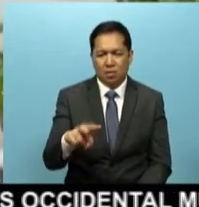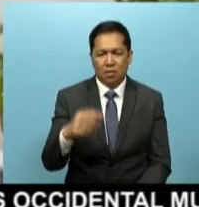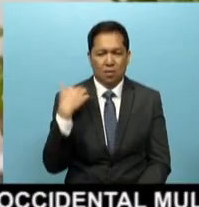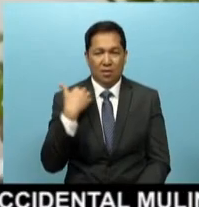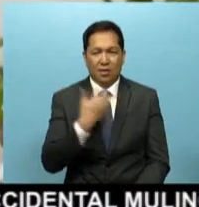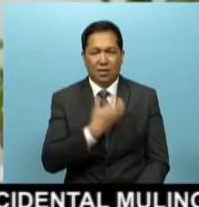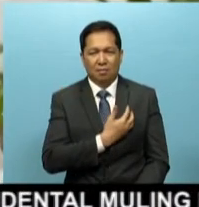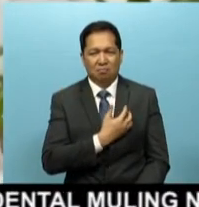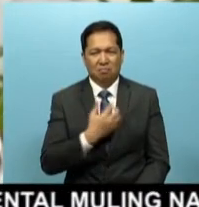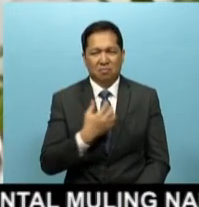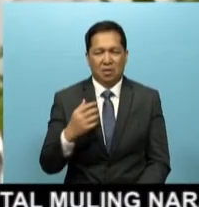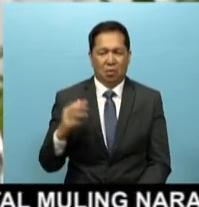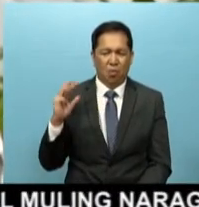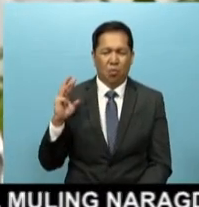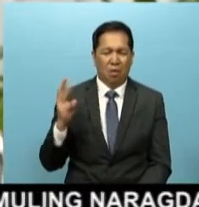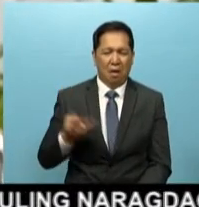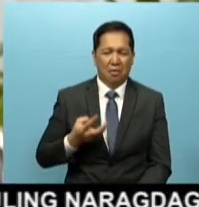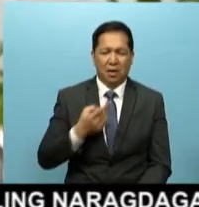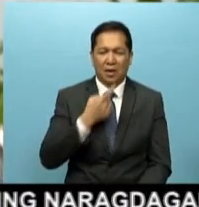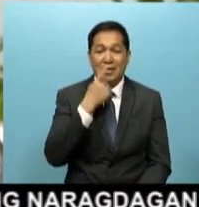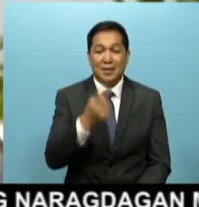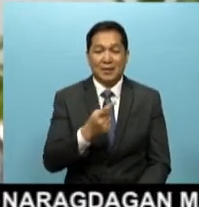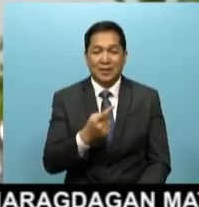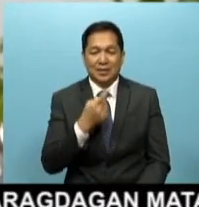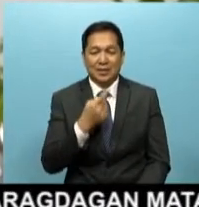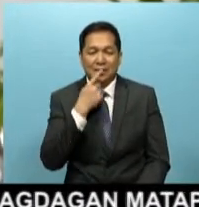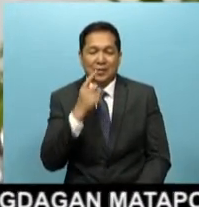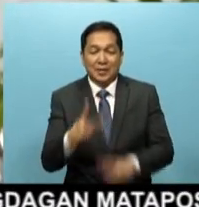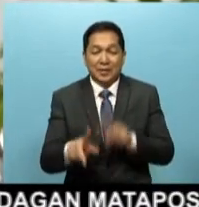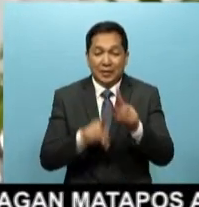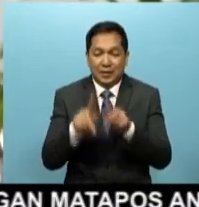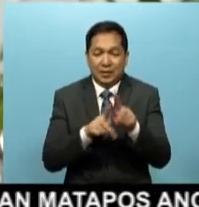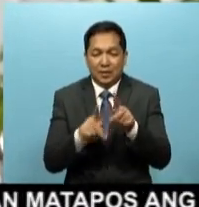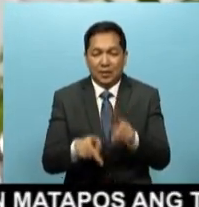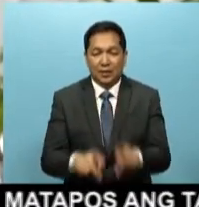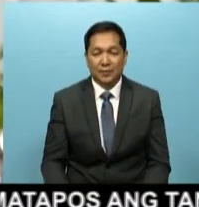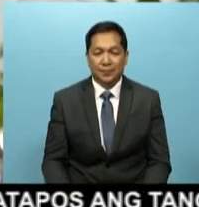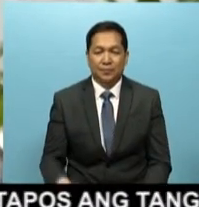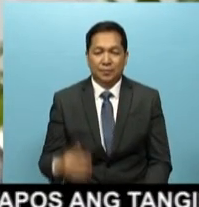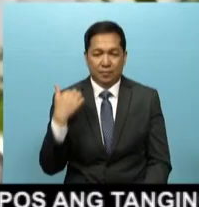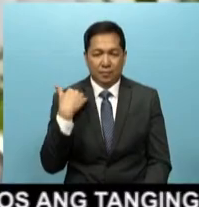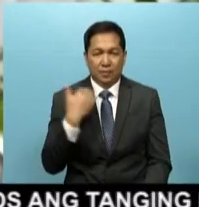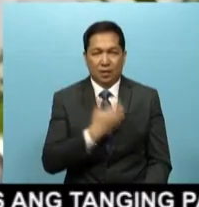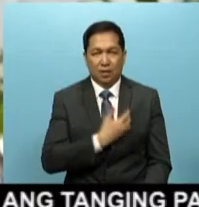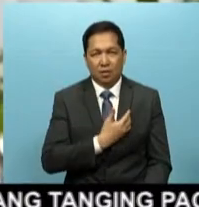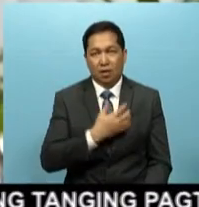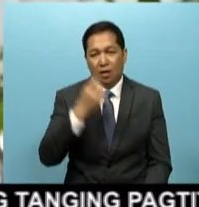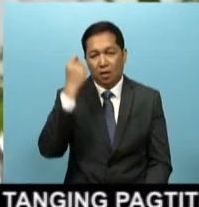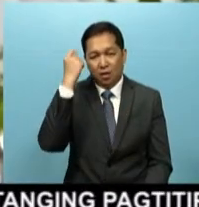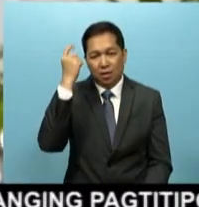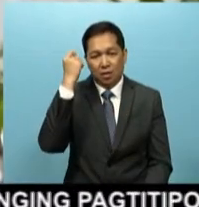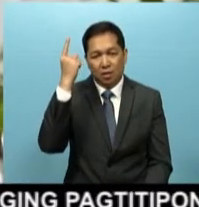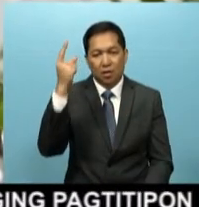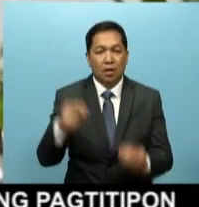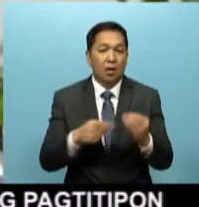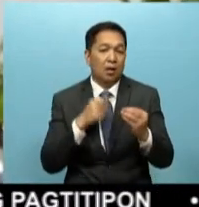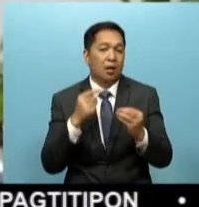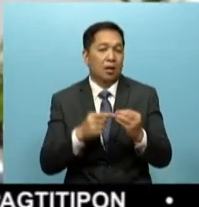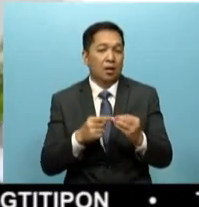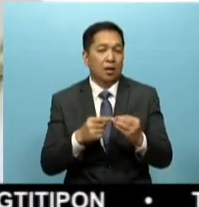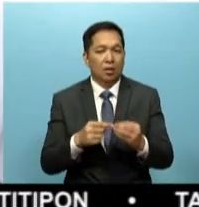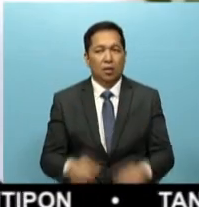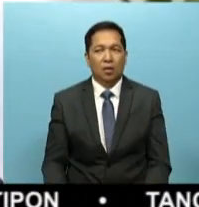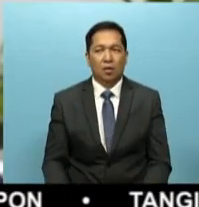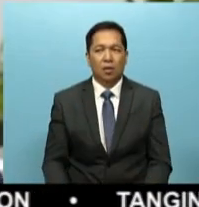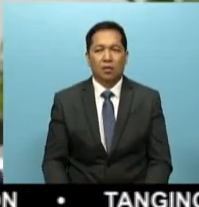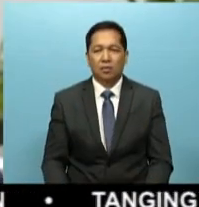impressed by the activities and by the people. Yeah, so I hope that I can understand more about your